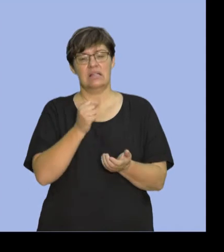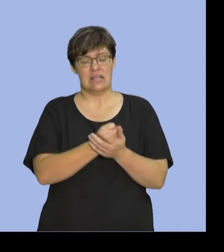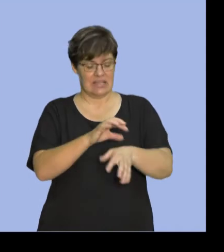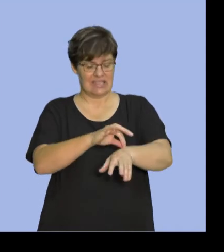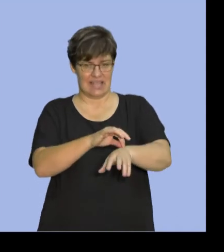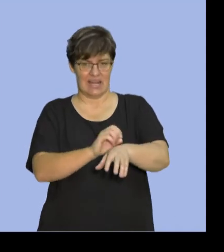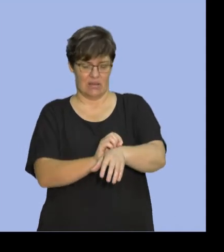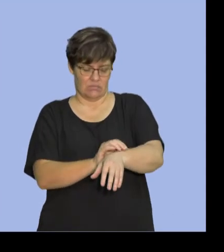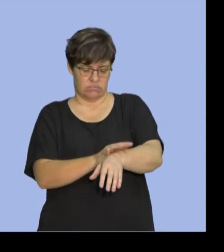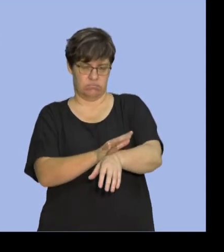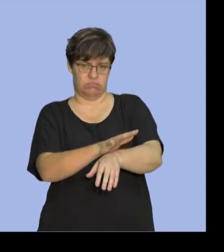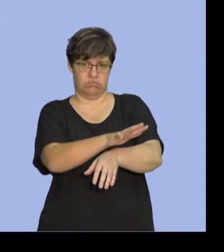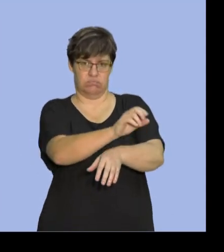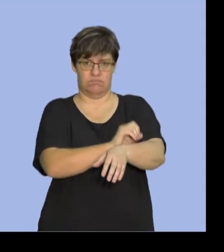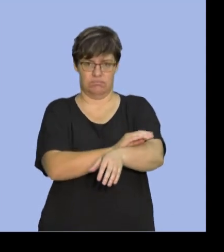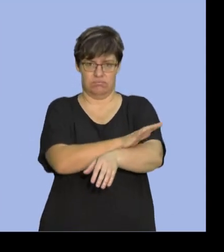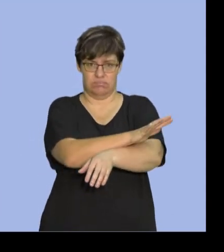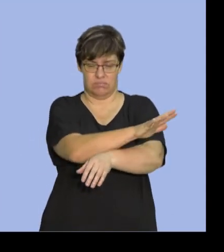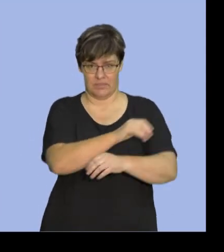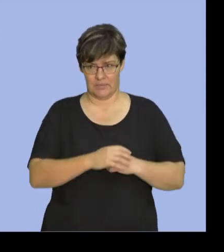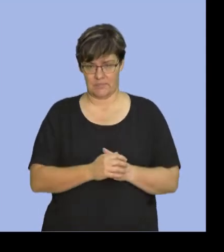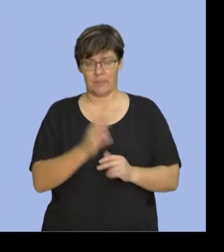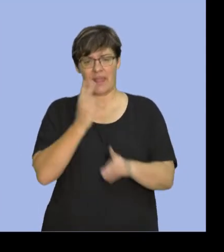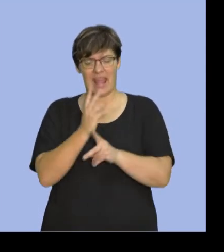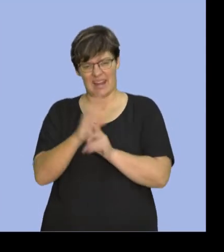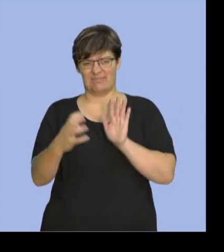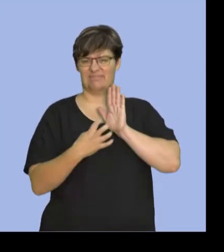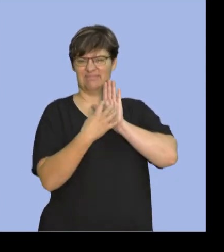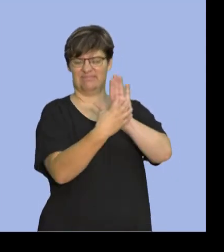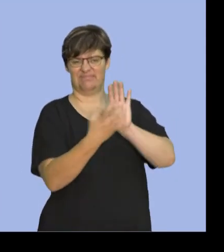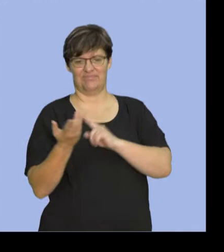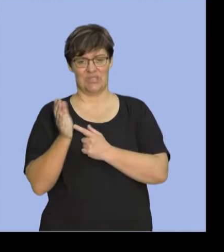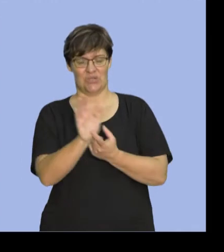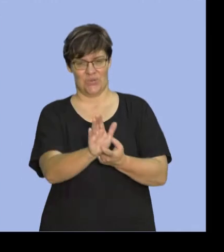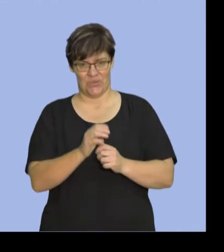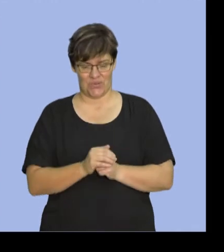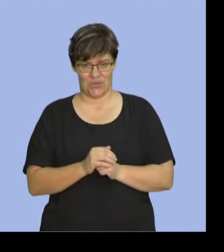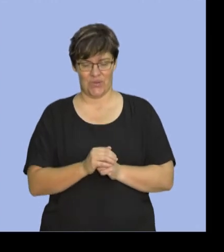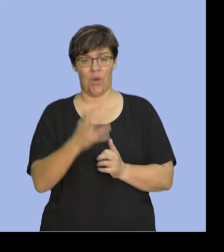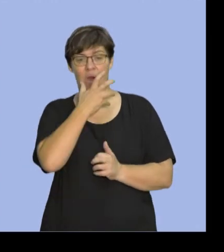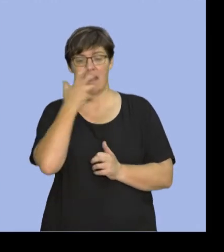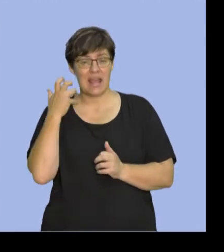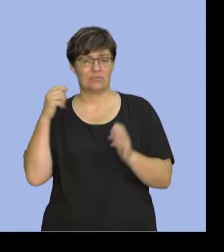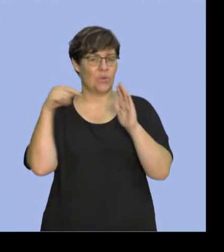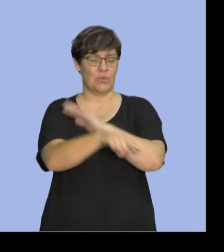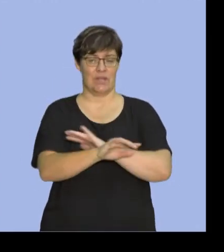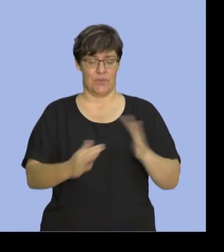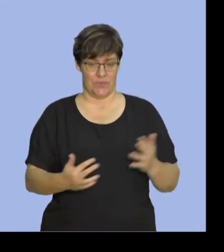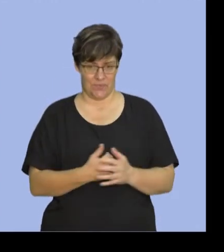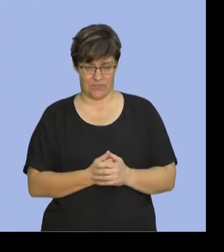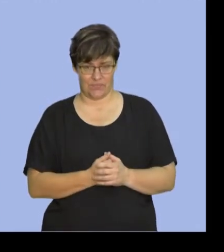lots of that heat is lost. So again, this illustration shows you how heat is lost in the body. So there